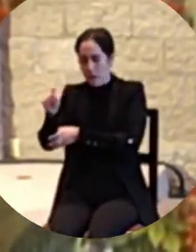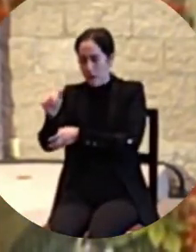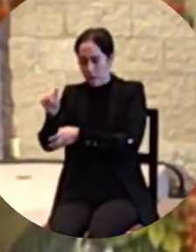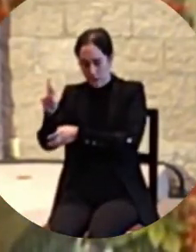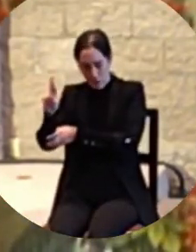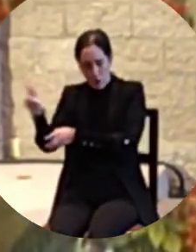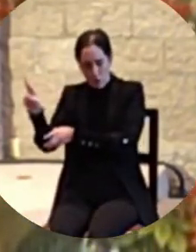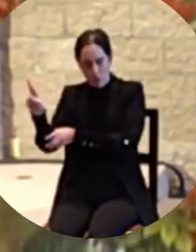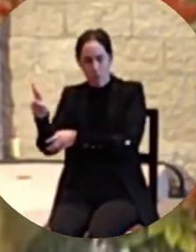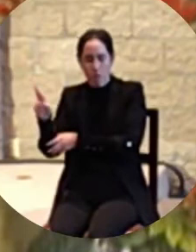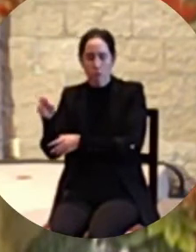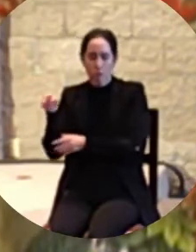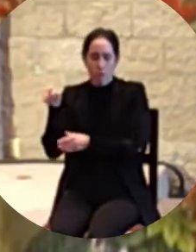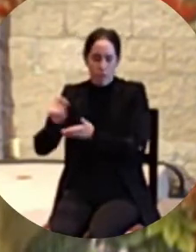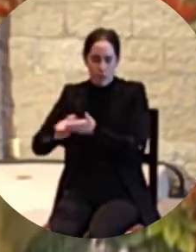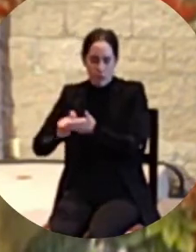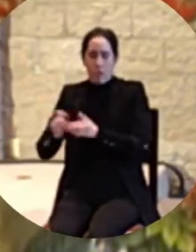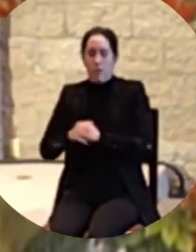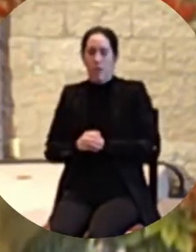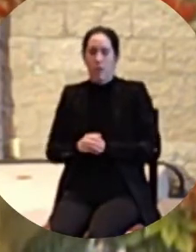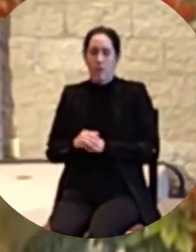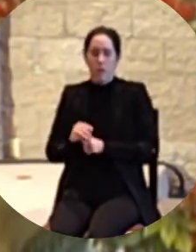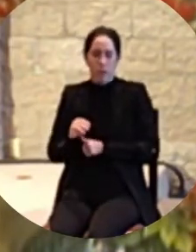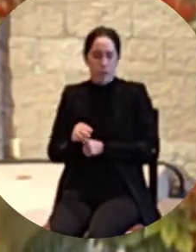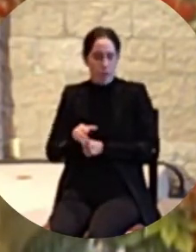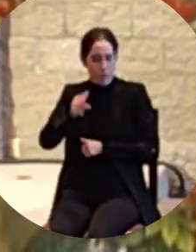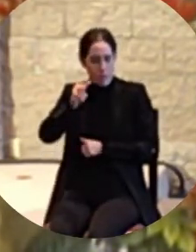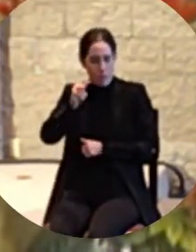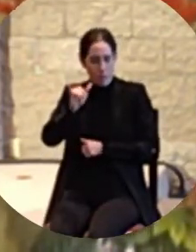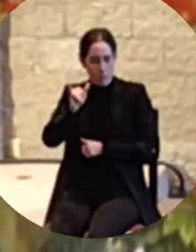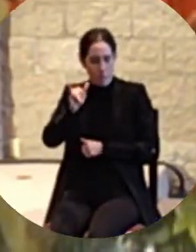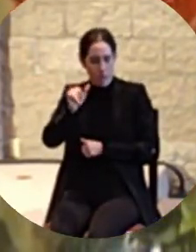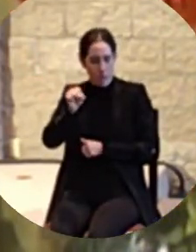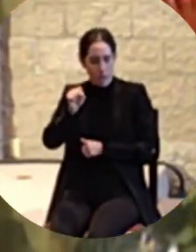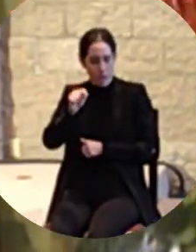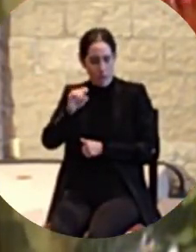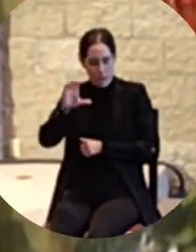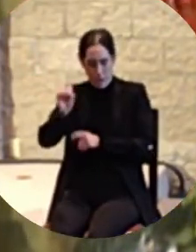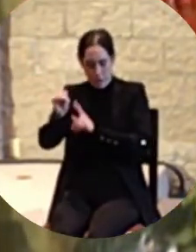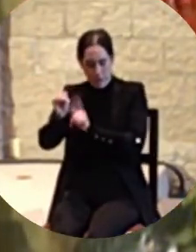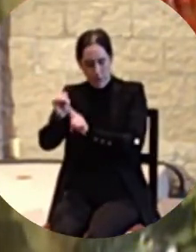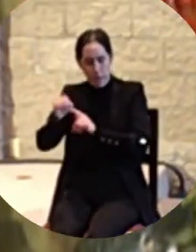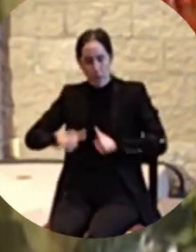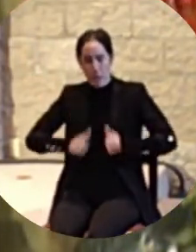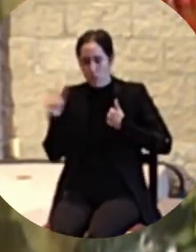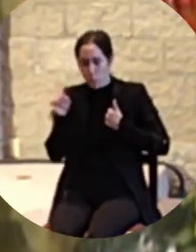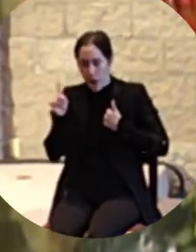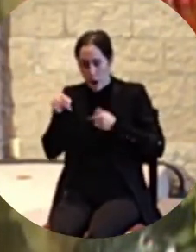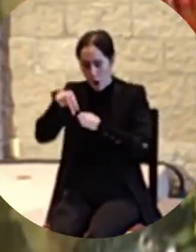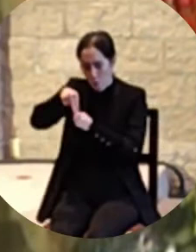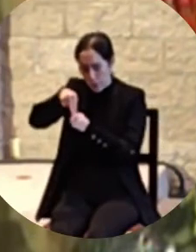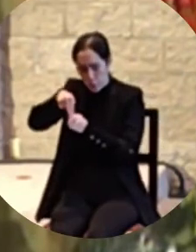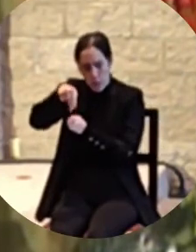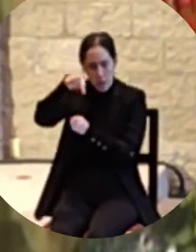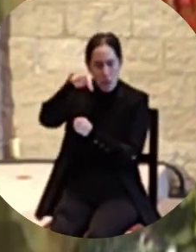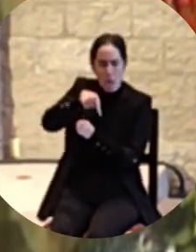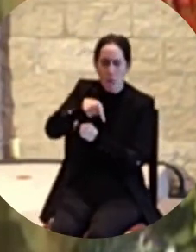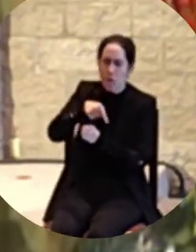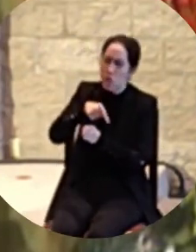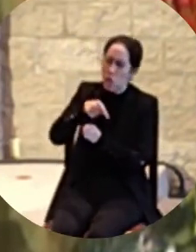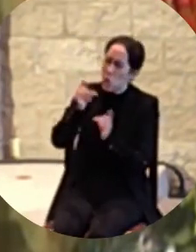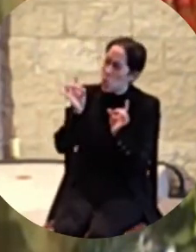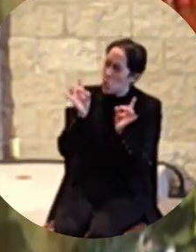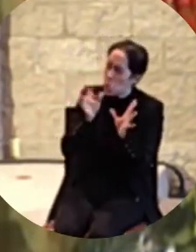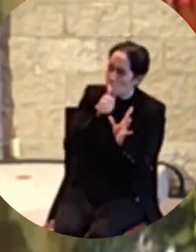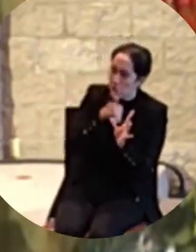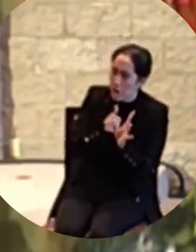Mystics dwell in the zone between unbearable suffering and transcendent joy. I want to read that